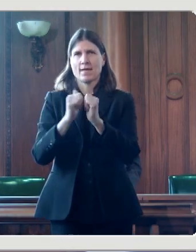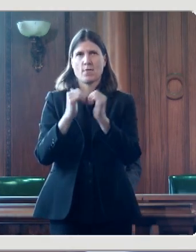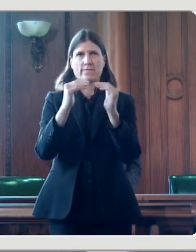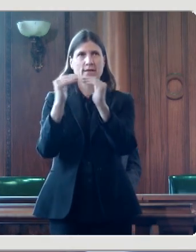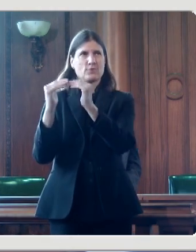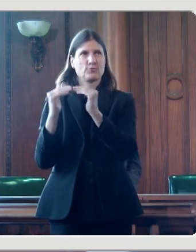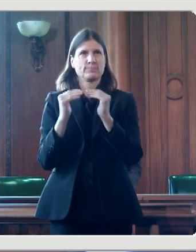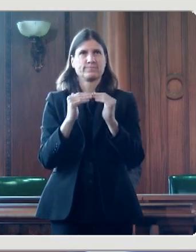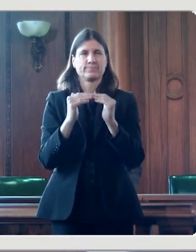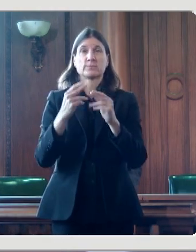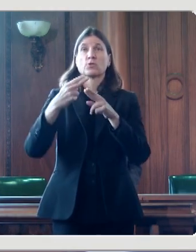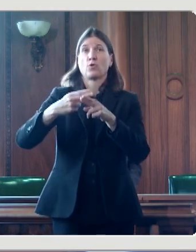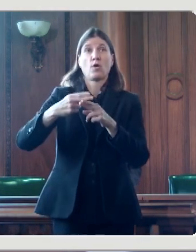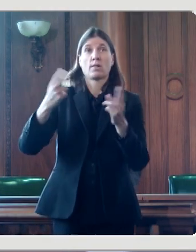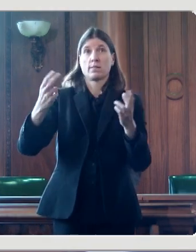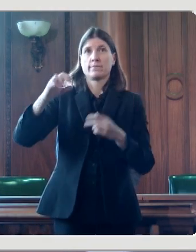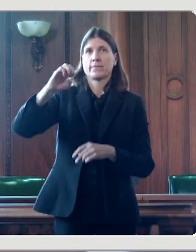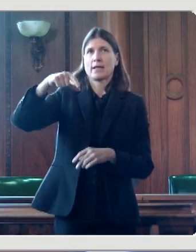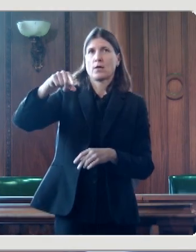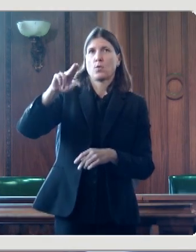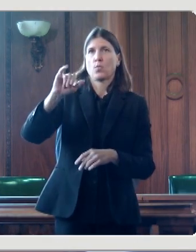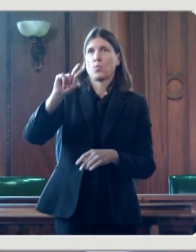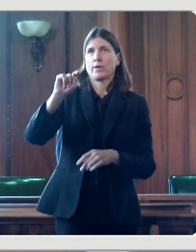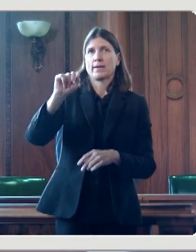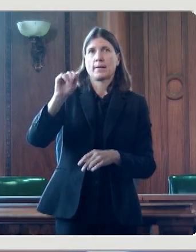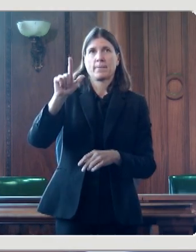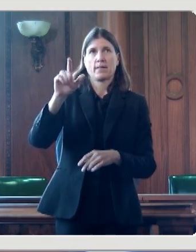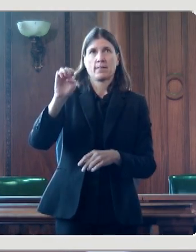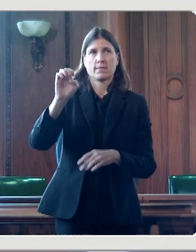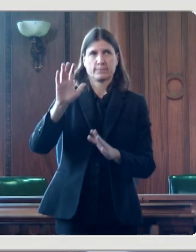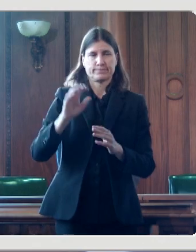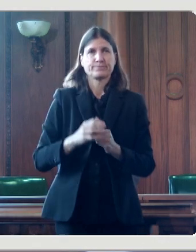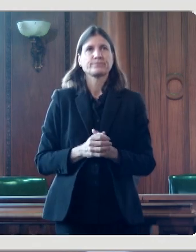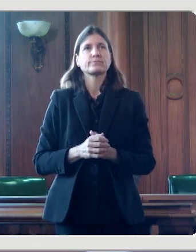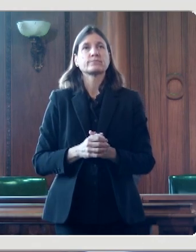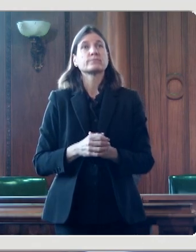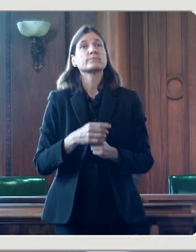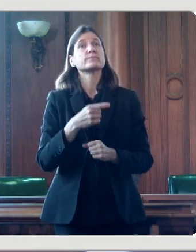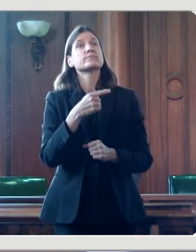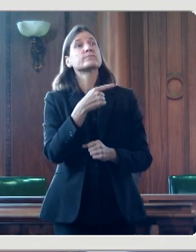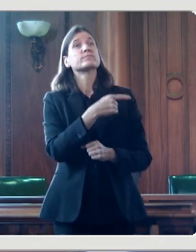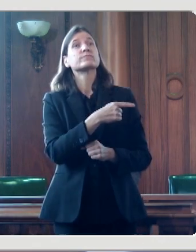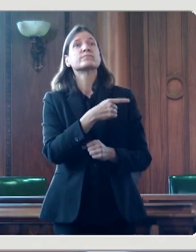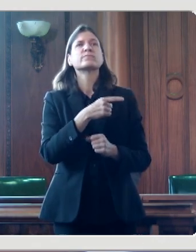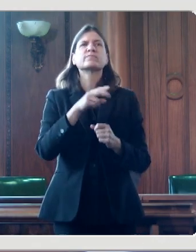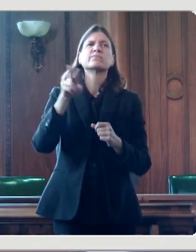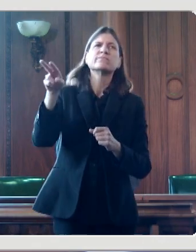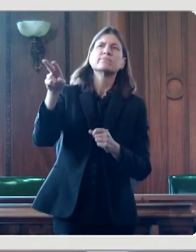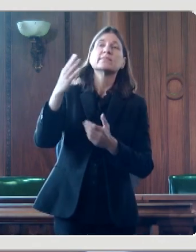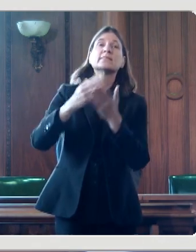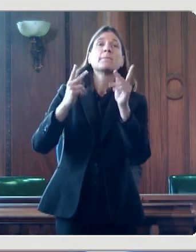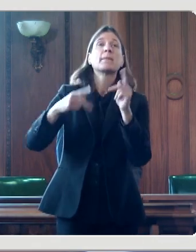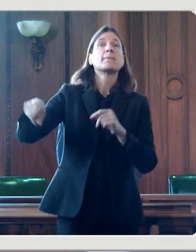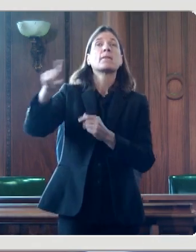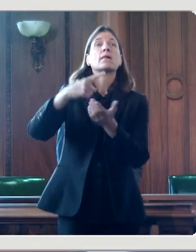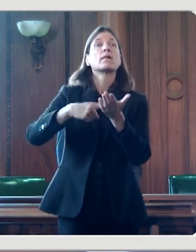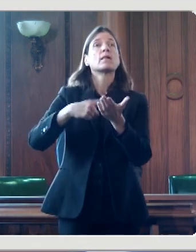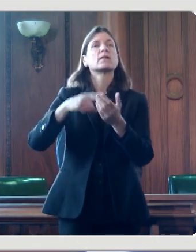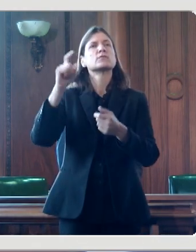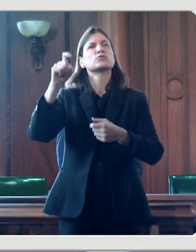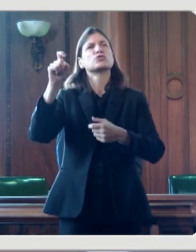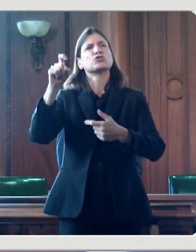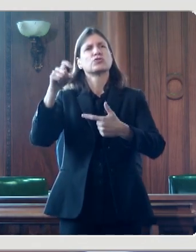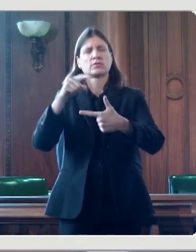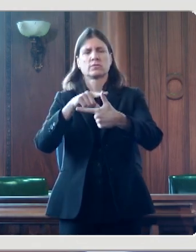and use one brand for the first and one brand for the second. We should not be delaying second